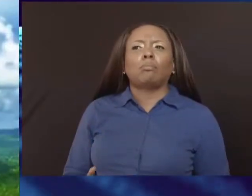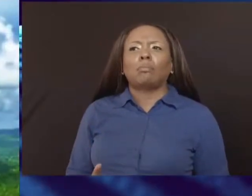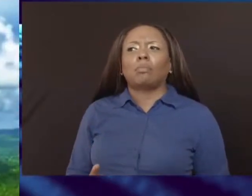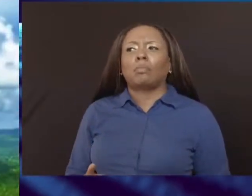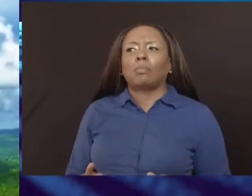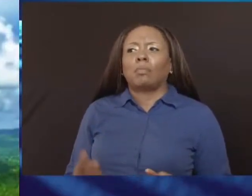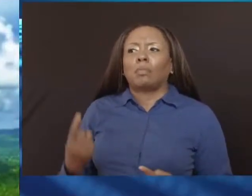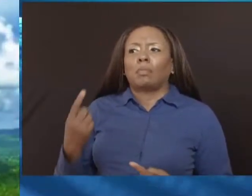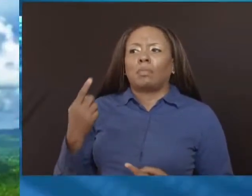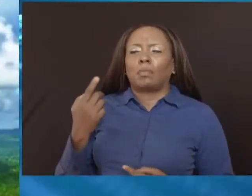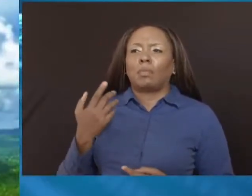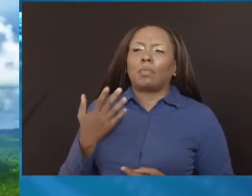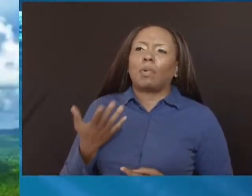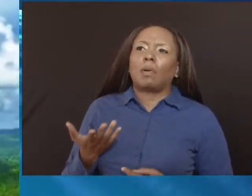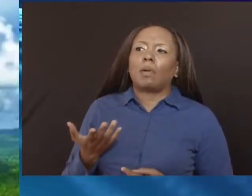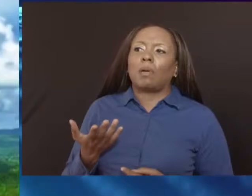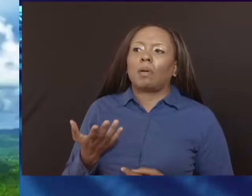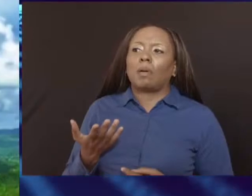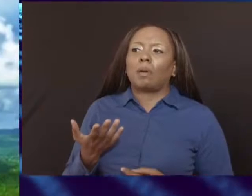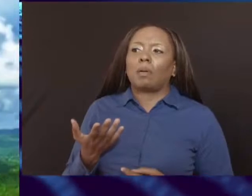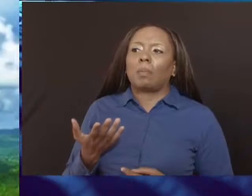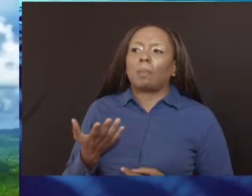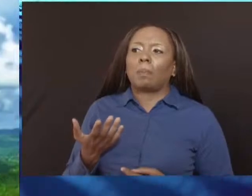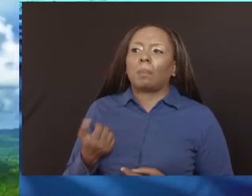to send essentially